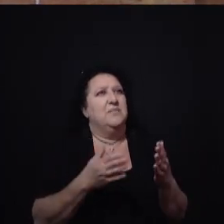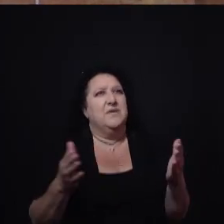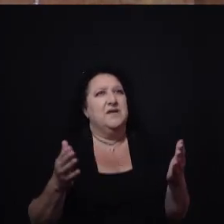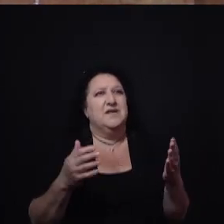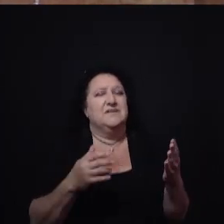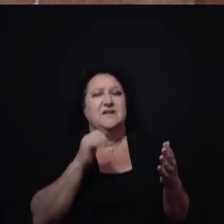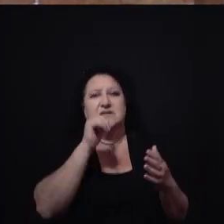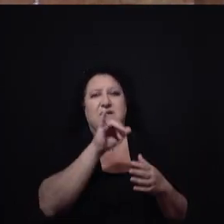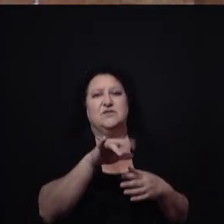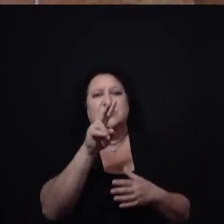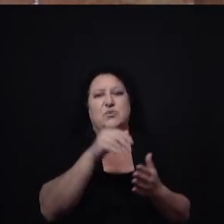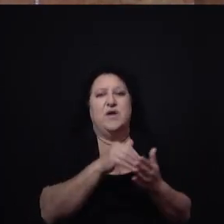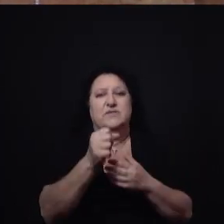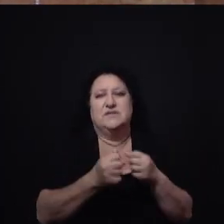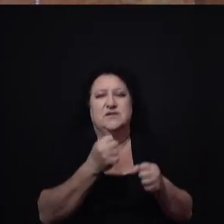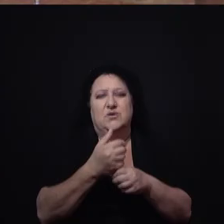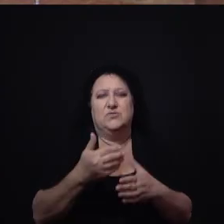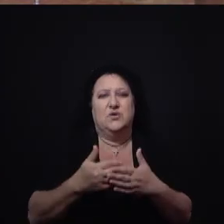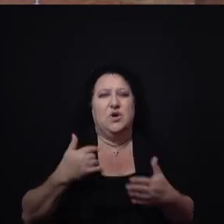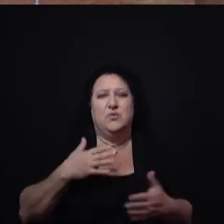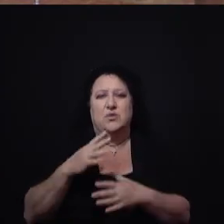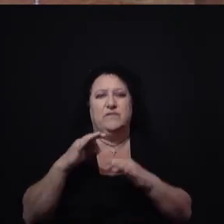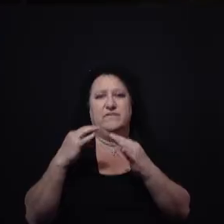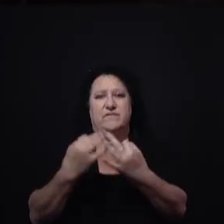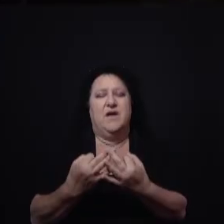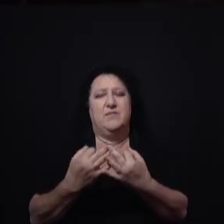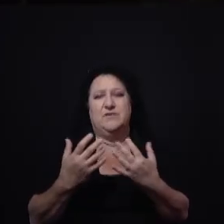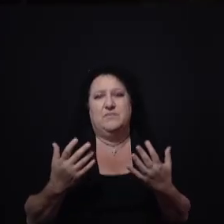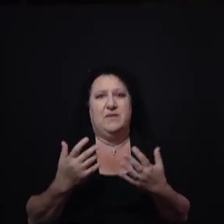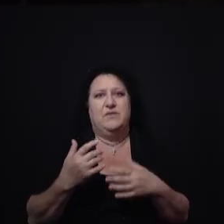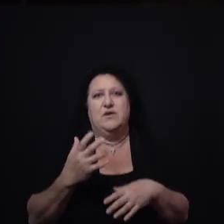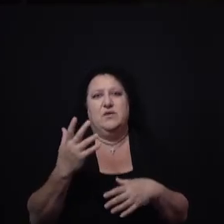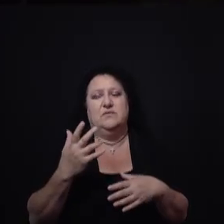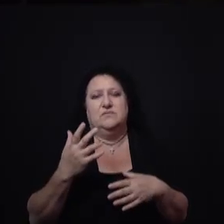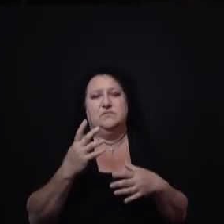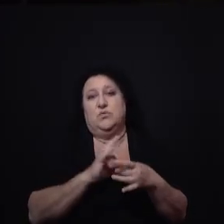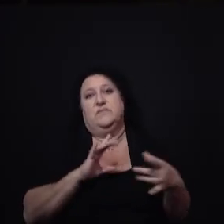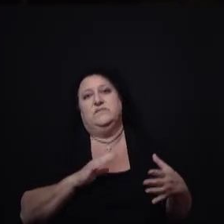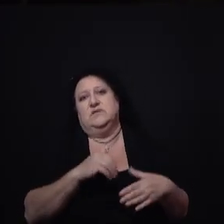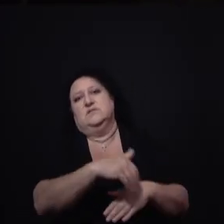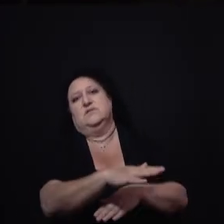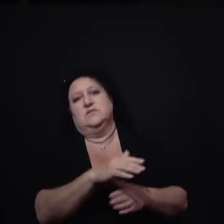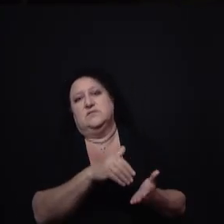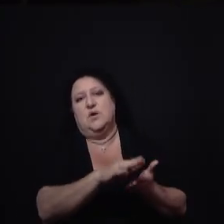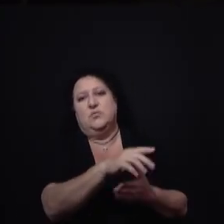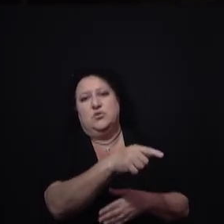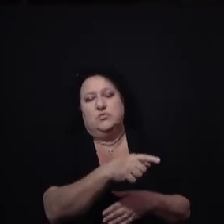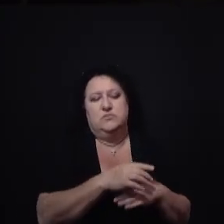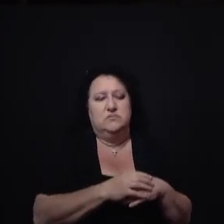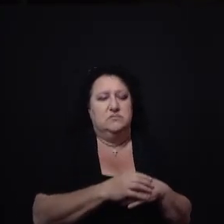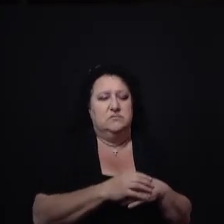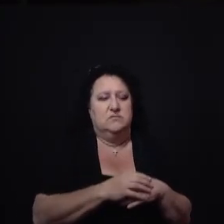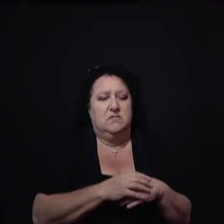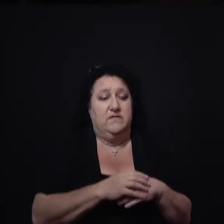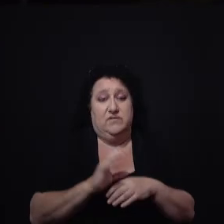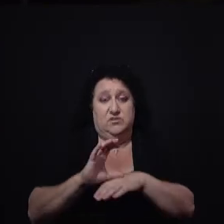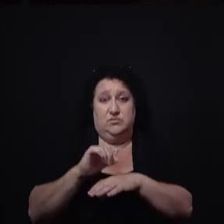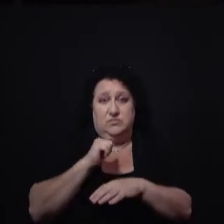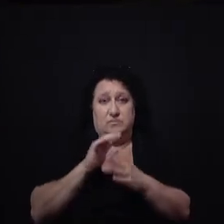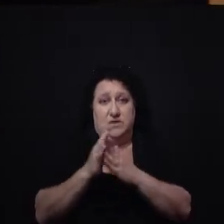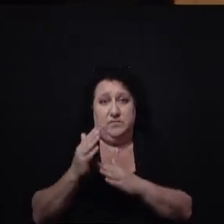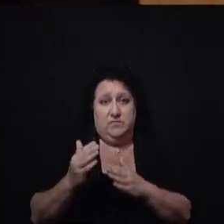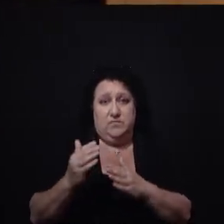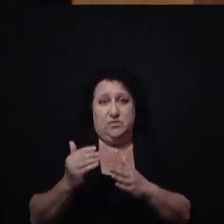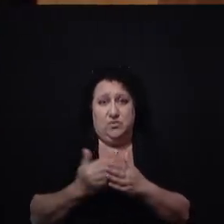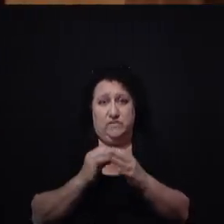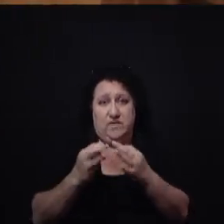your family would forsake you, your family would disown you. And if the church wasn't to be your new family,